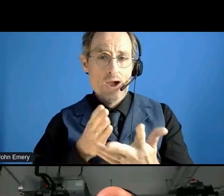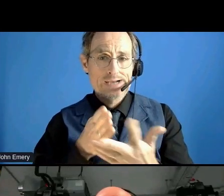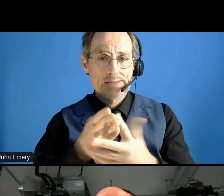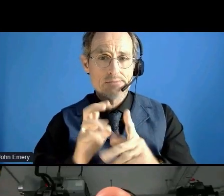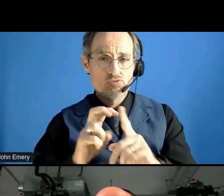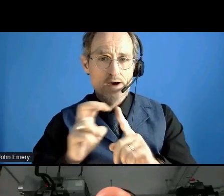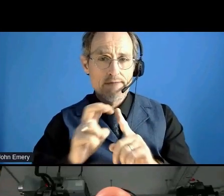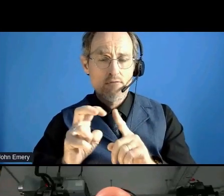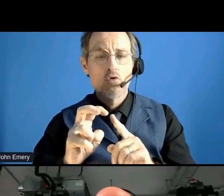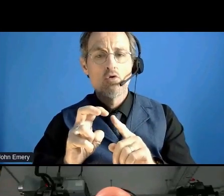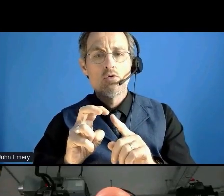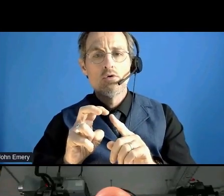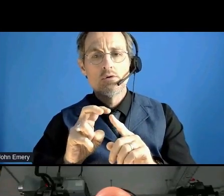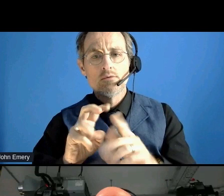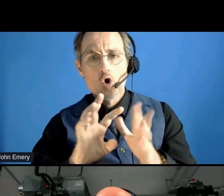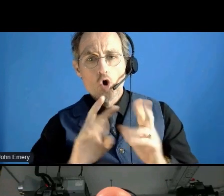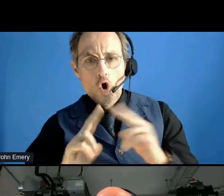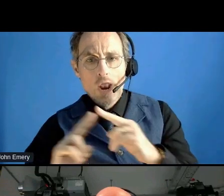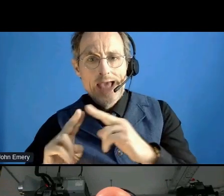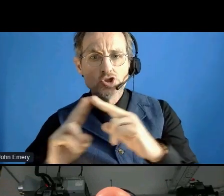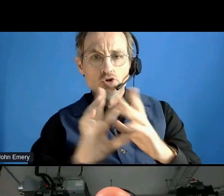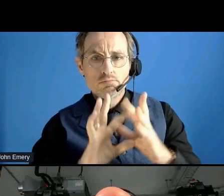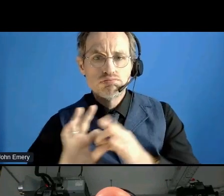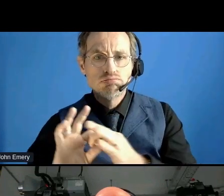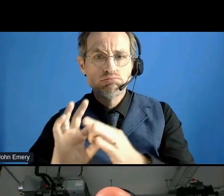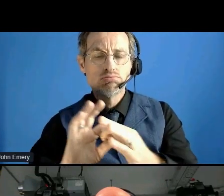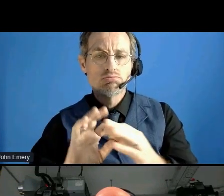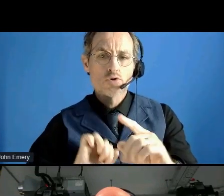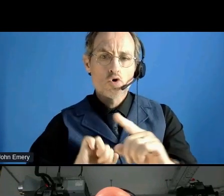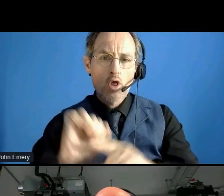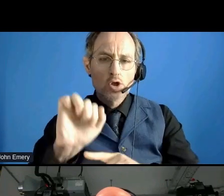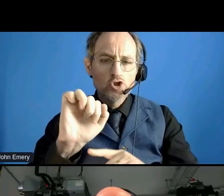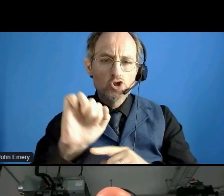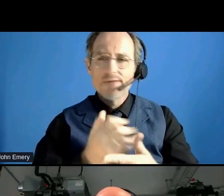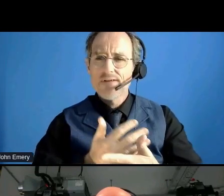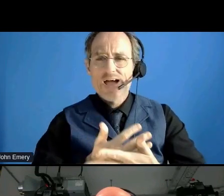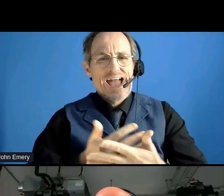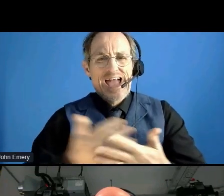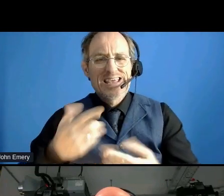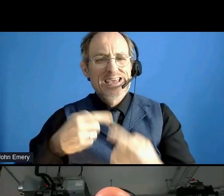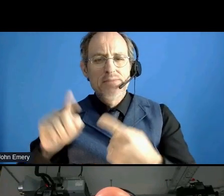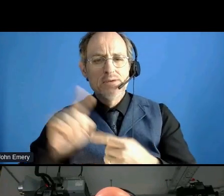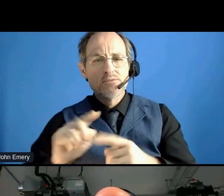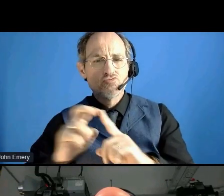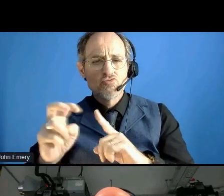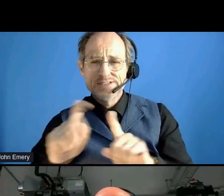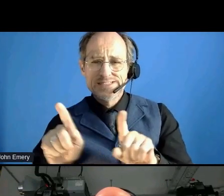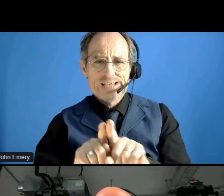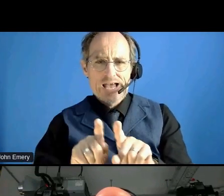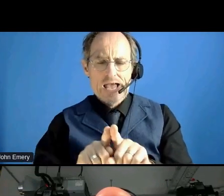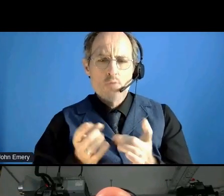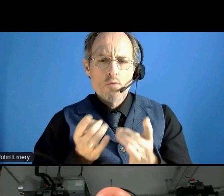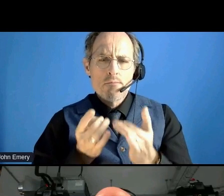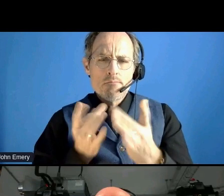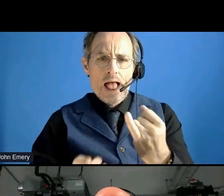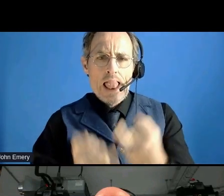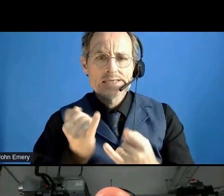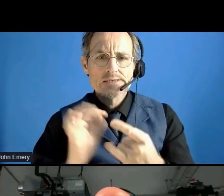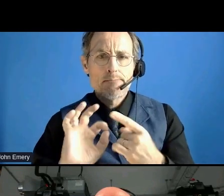connection, cultures, in a way that, frankly, any social traveler can do. And I'll tell you this. I'll leave you with this.